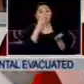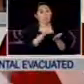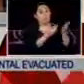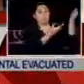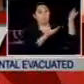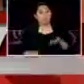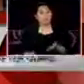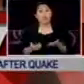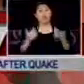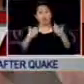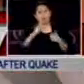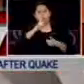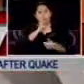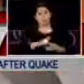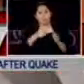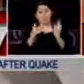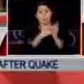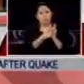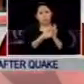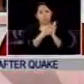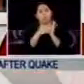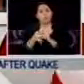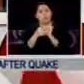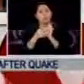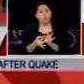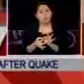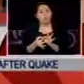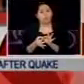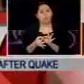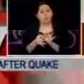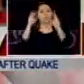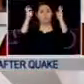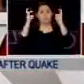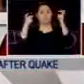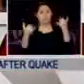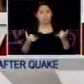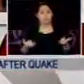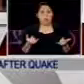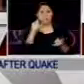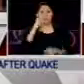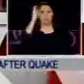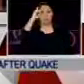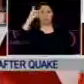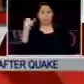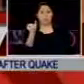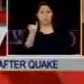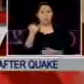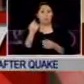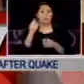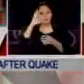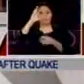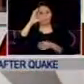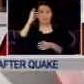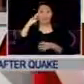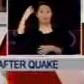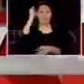produced contains evidence relevant and material to the issue before the court. and that the precise book, paper, or